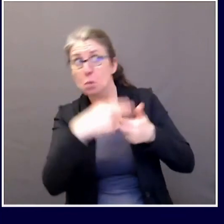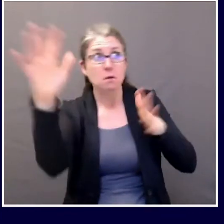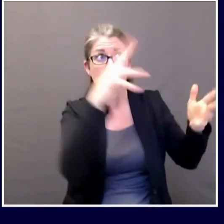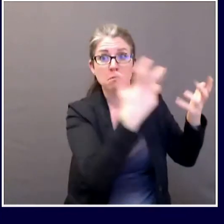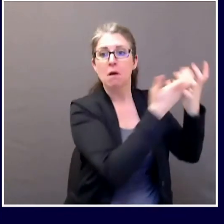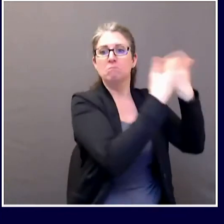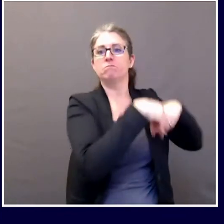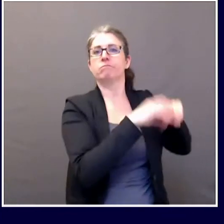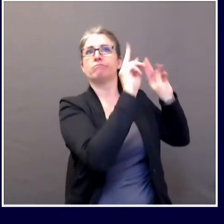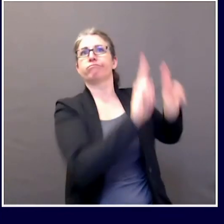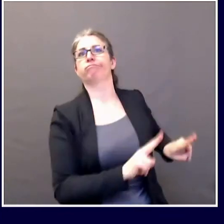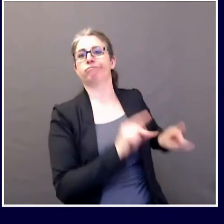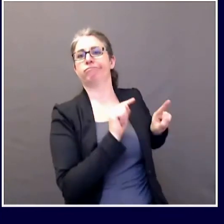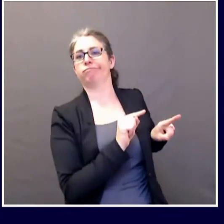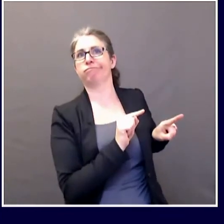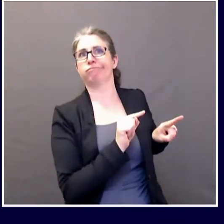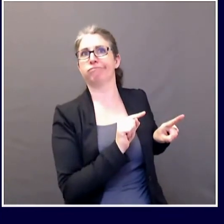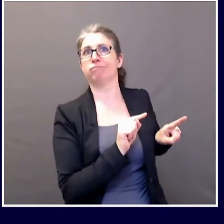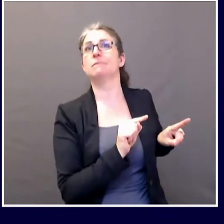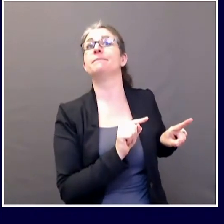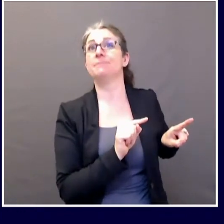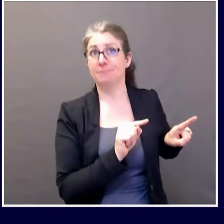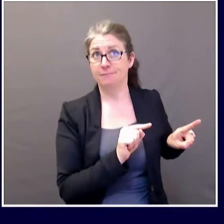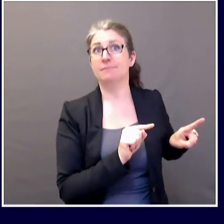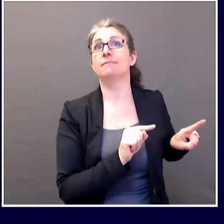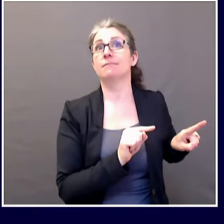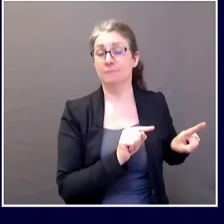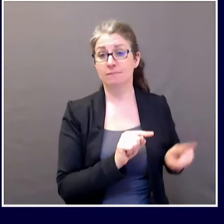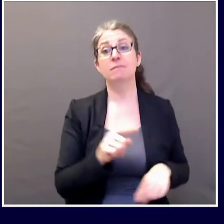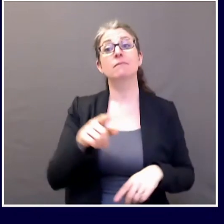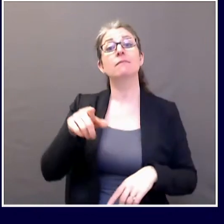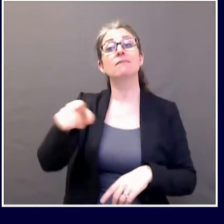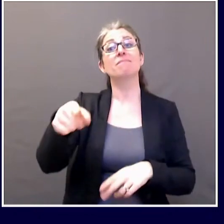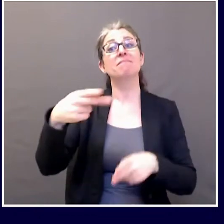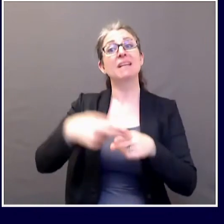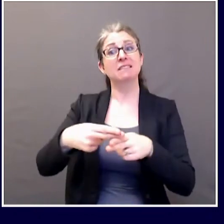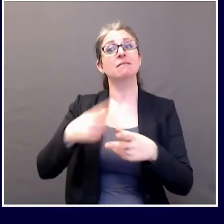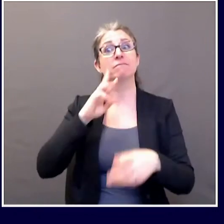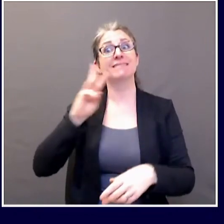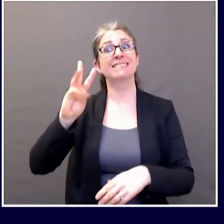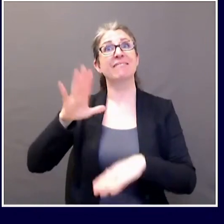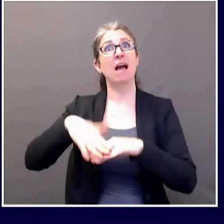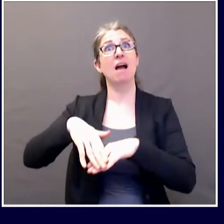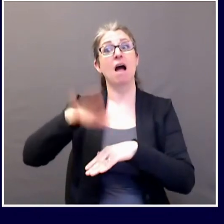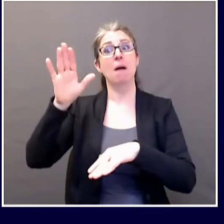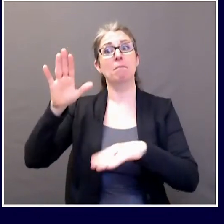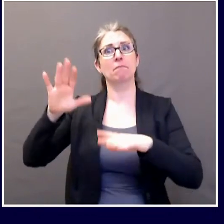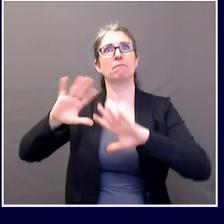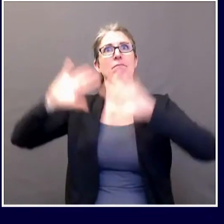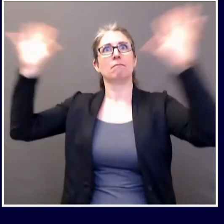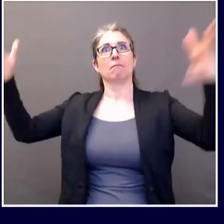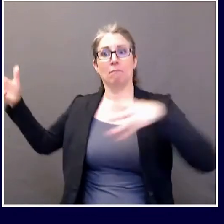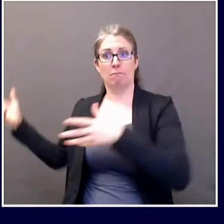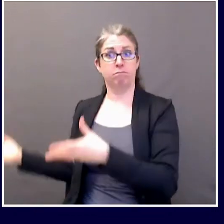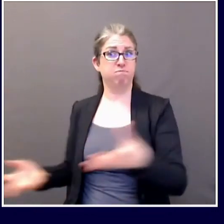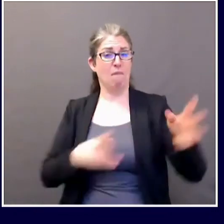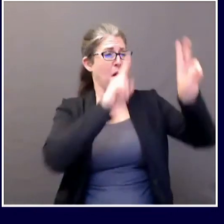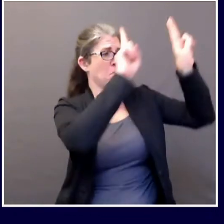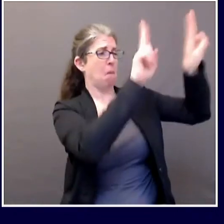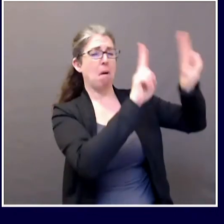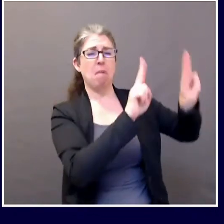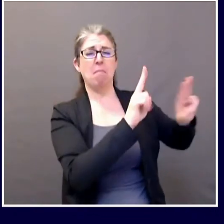that's a possibility. Let's just be straight about that. Other states that have moved in this direction to